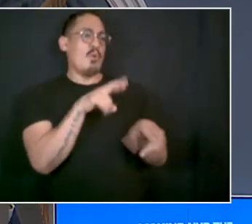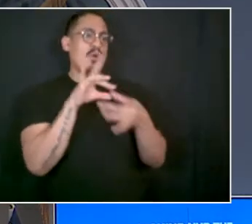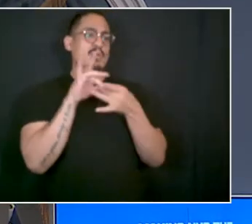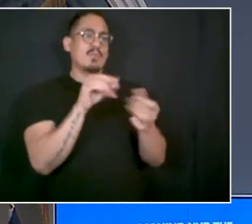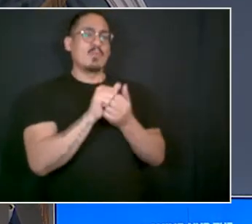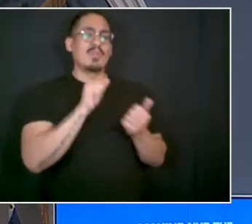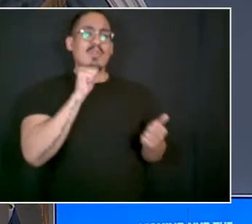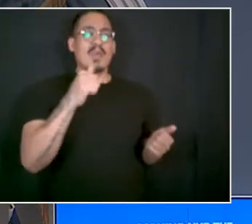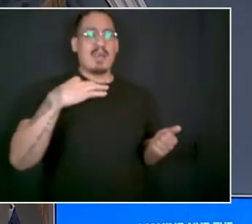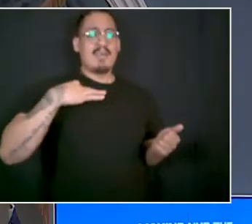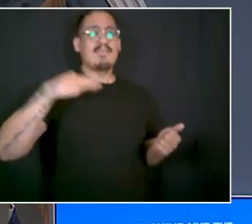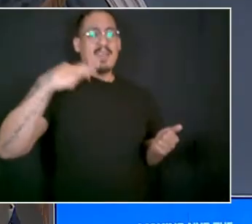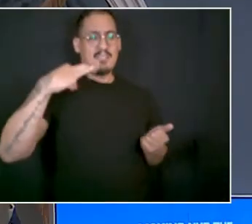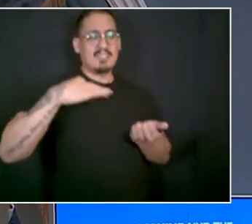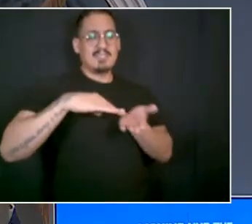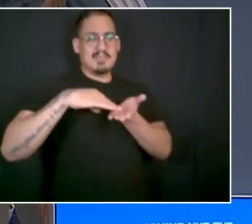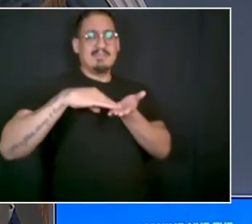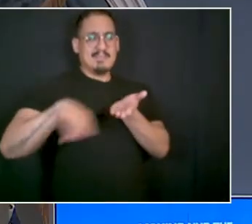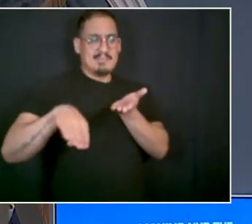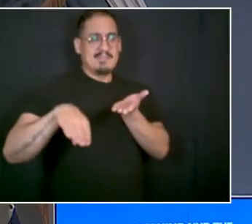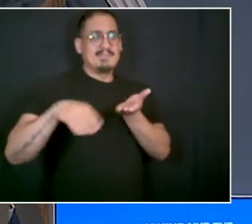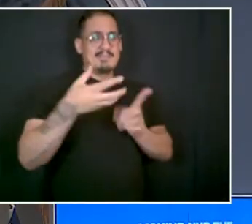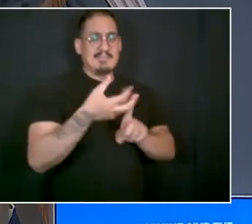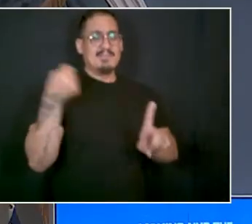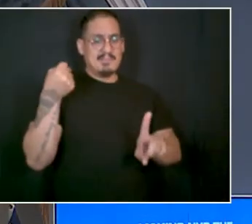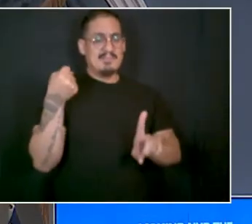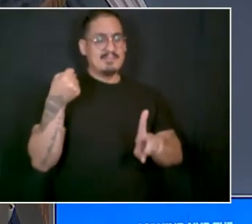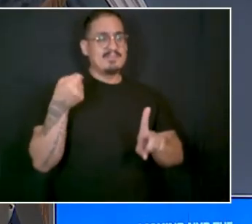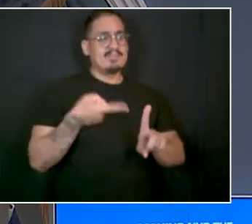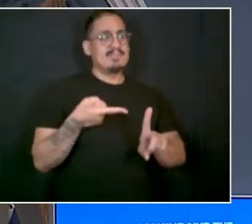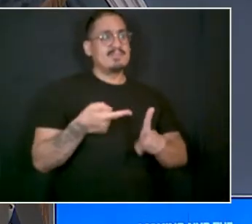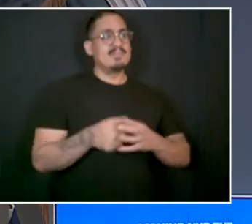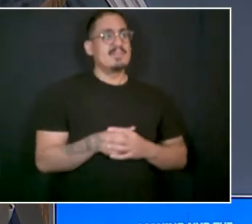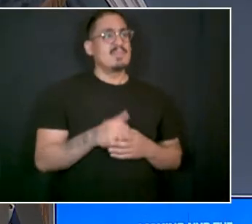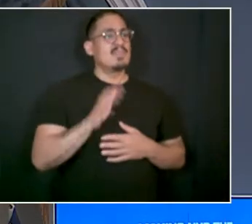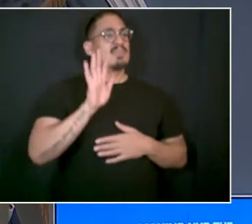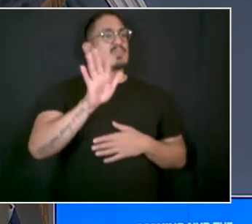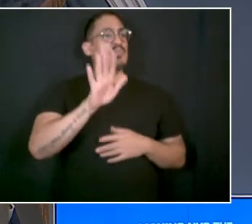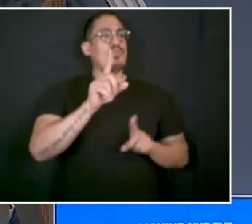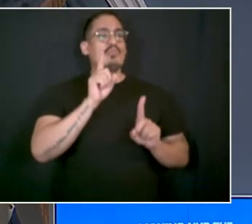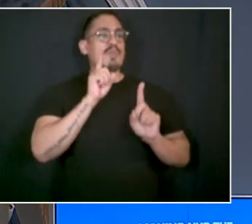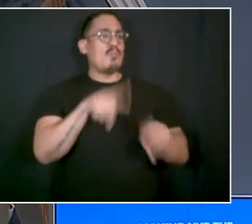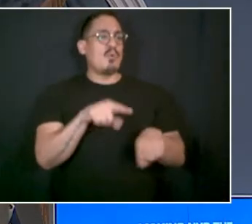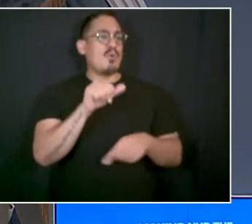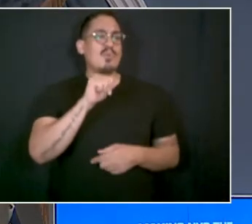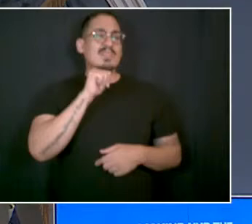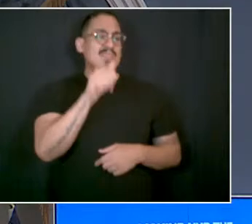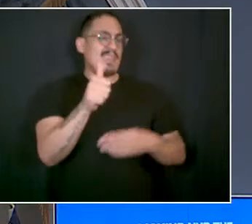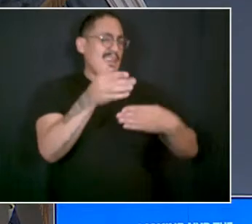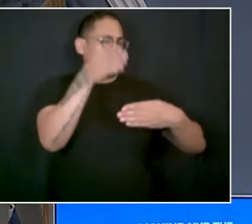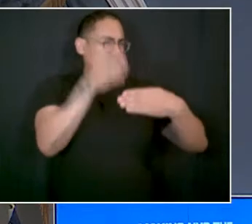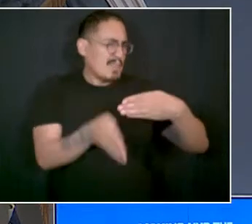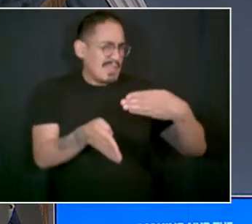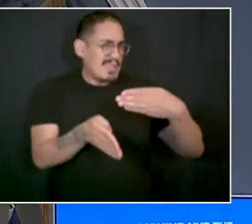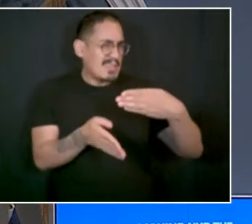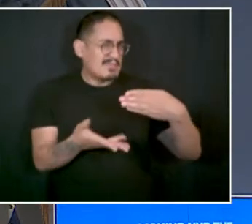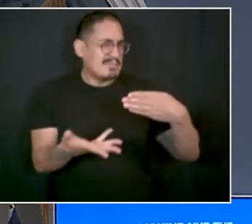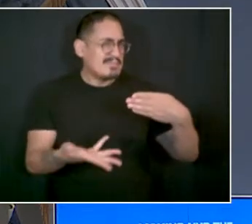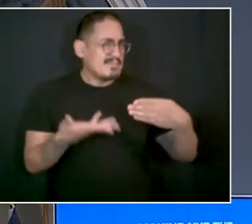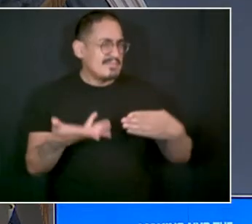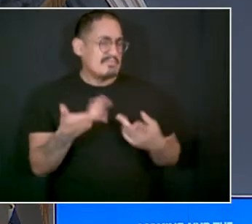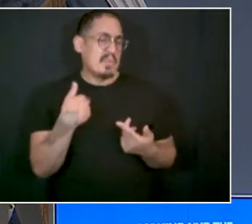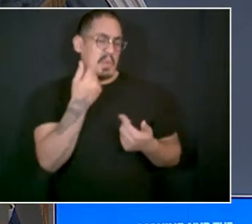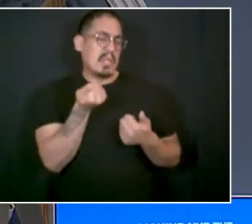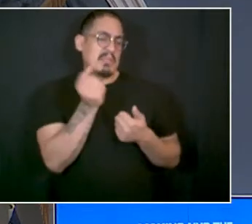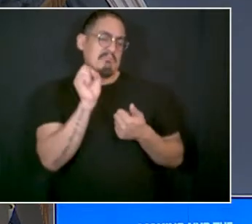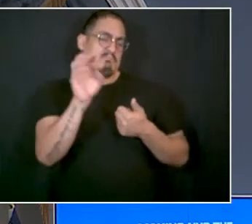in January is incomplete, which they say has prevented a clear understanding of what the policy effect is. I'll give you a few examples. One was